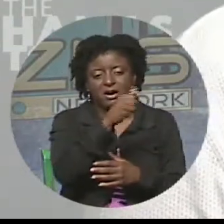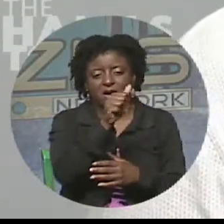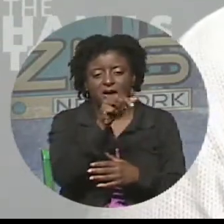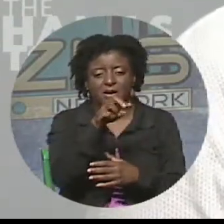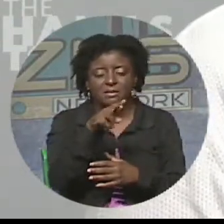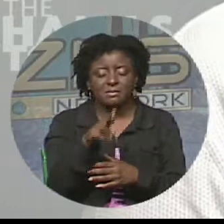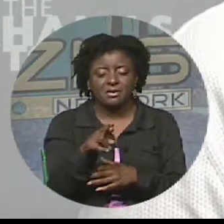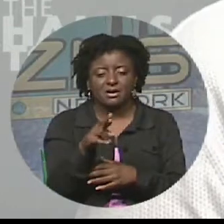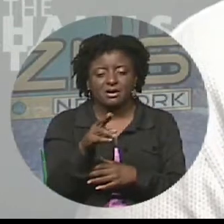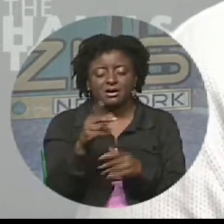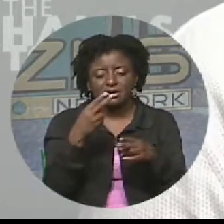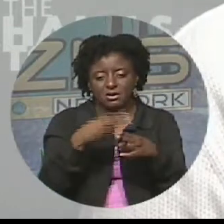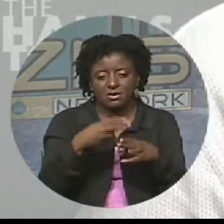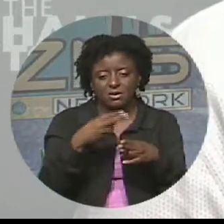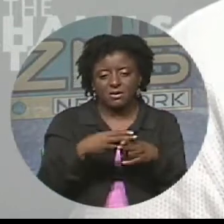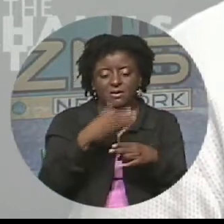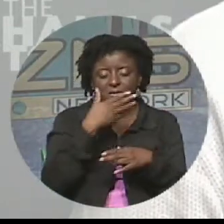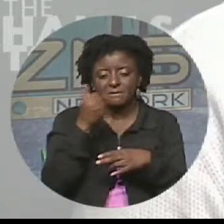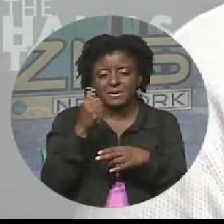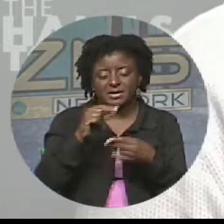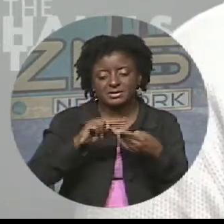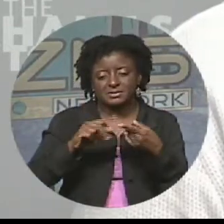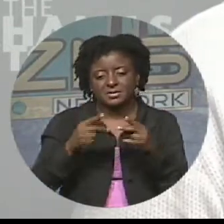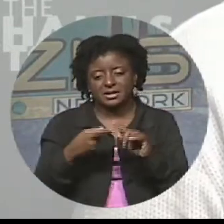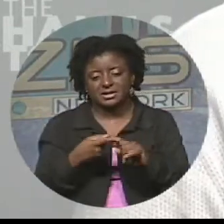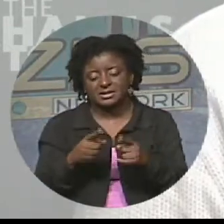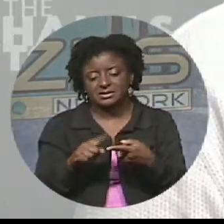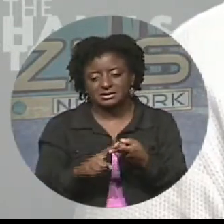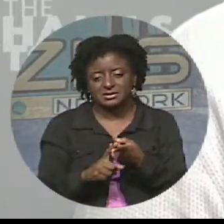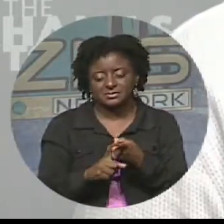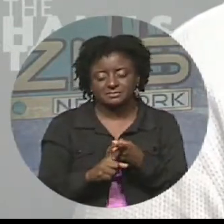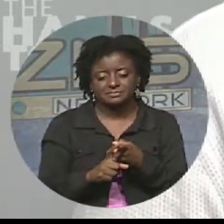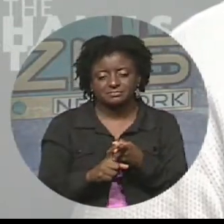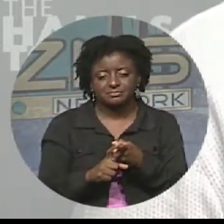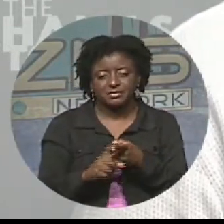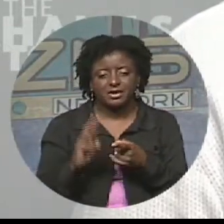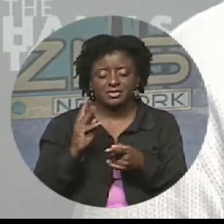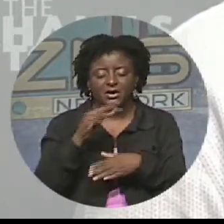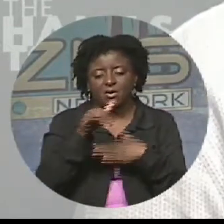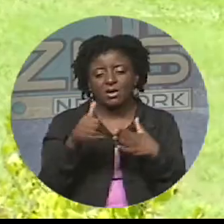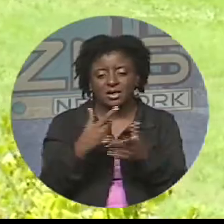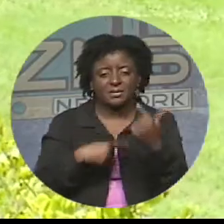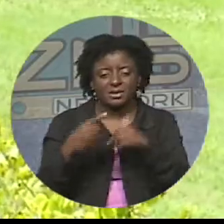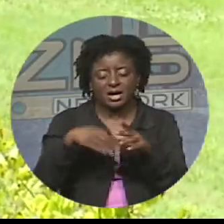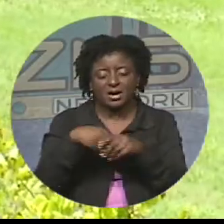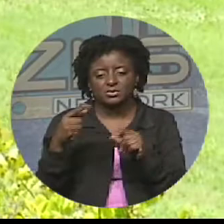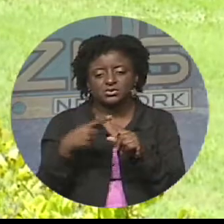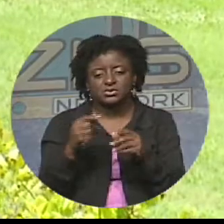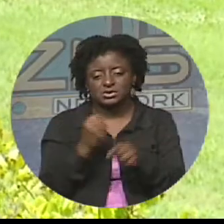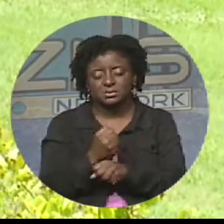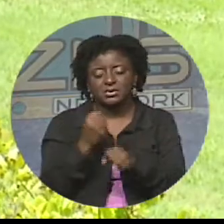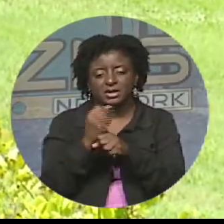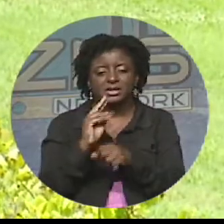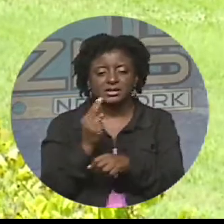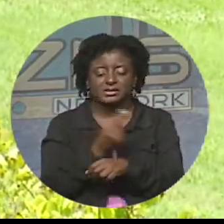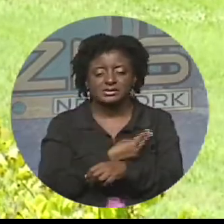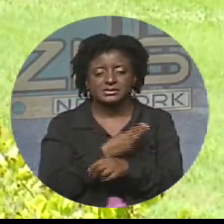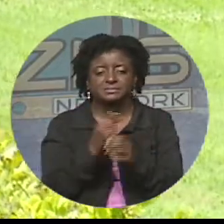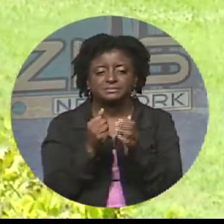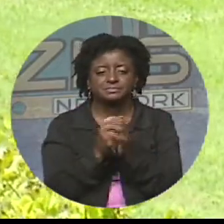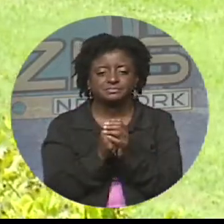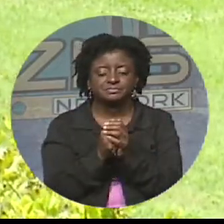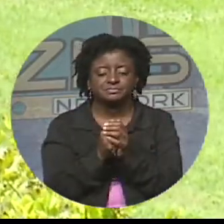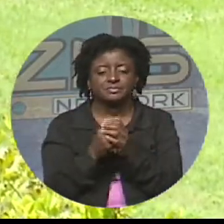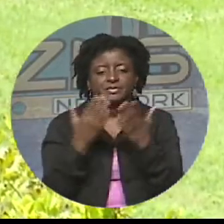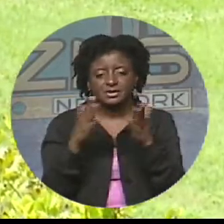all corporate owners and things like that. So, they're just kind of really coming out to support us, which is huge. Reporting for ZNS Total Sports, I am Julian